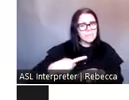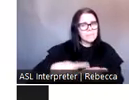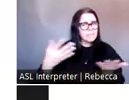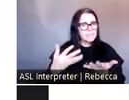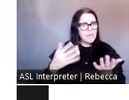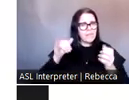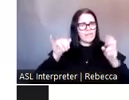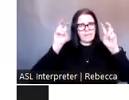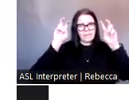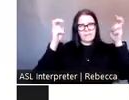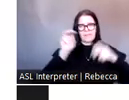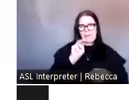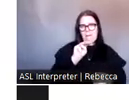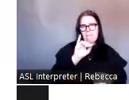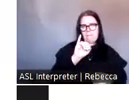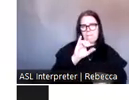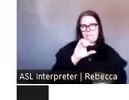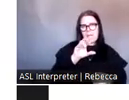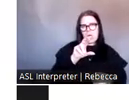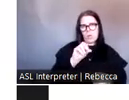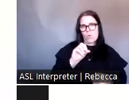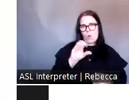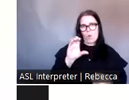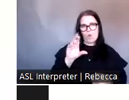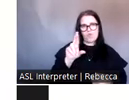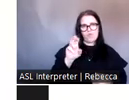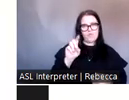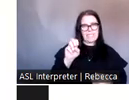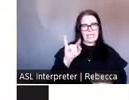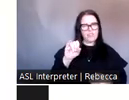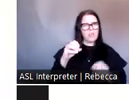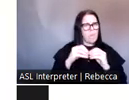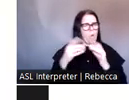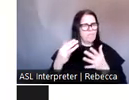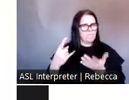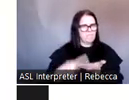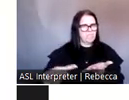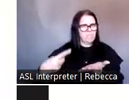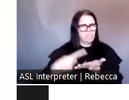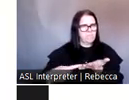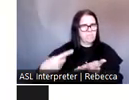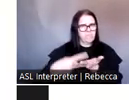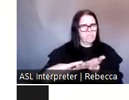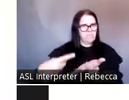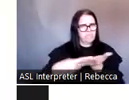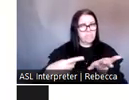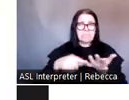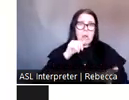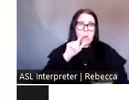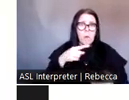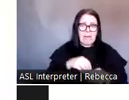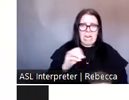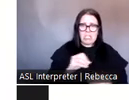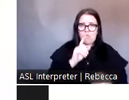we're hearing much more of in the educational landscape, not only in Ontario, but all over the place.